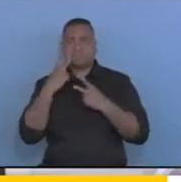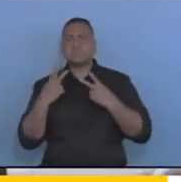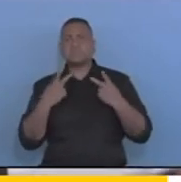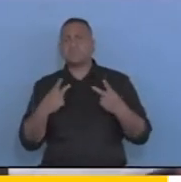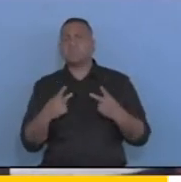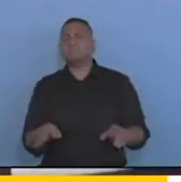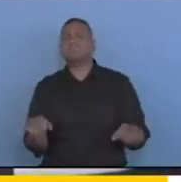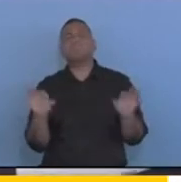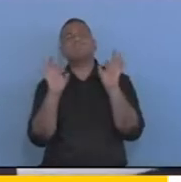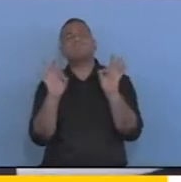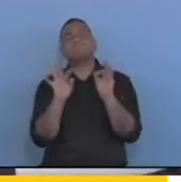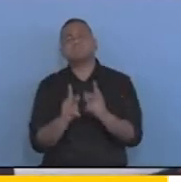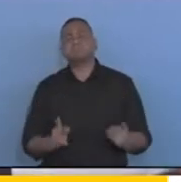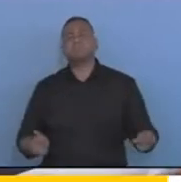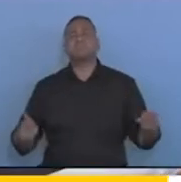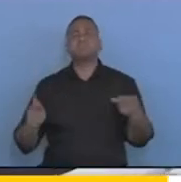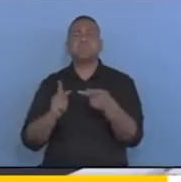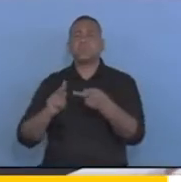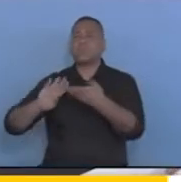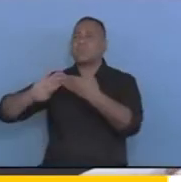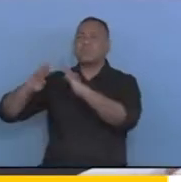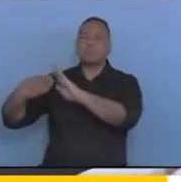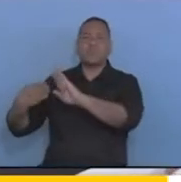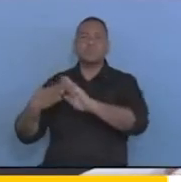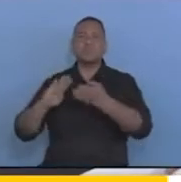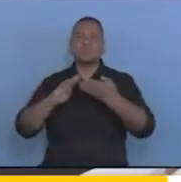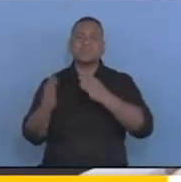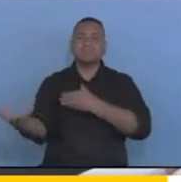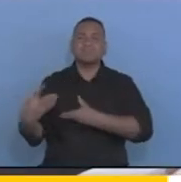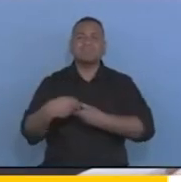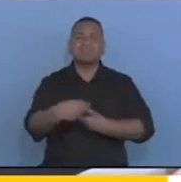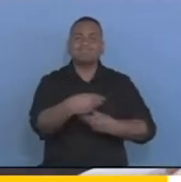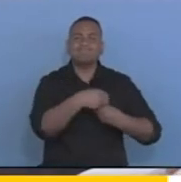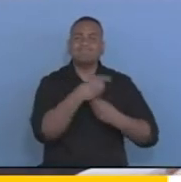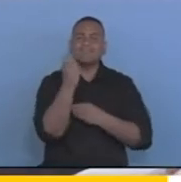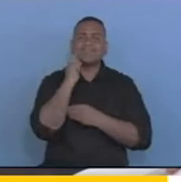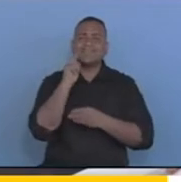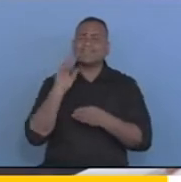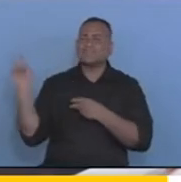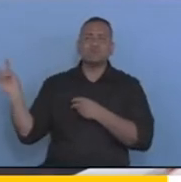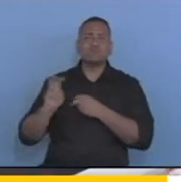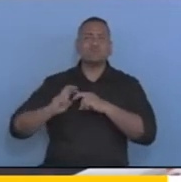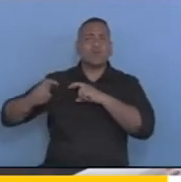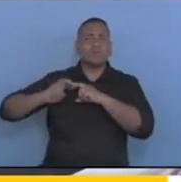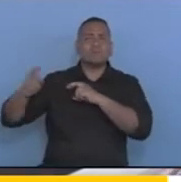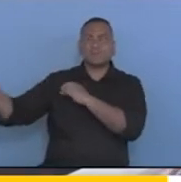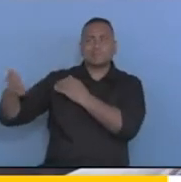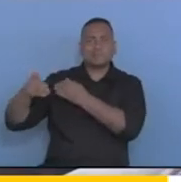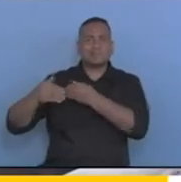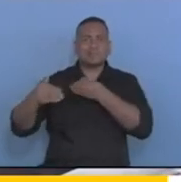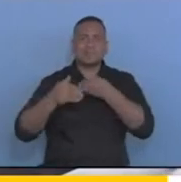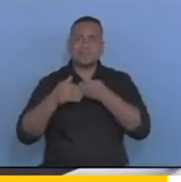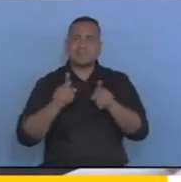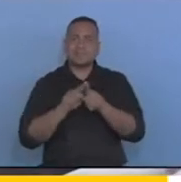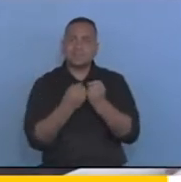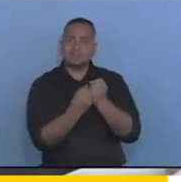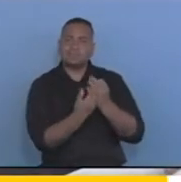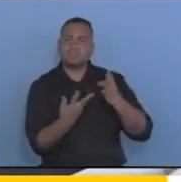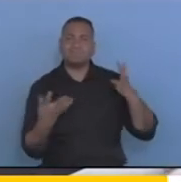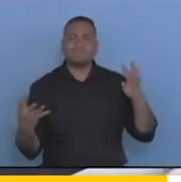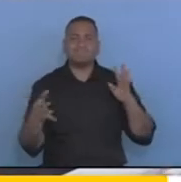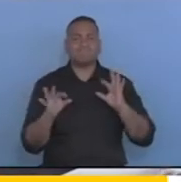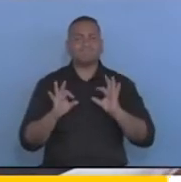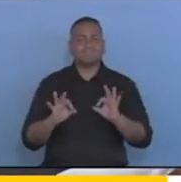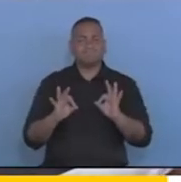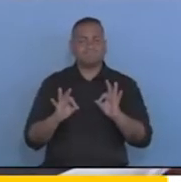our community, for our people, and just so easy to get here. I mean, you know what? Exactly, the masses out there. This is the perfect situation as